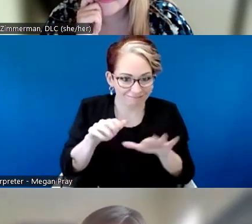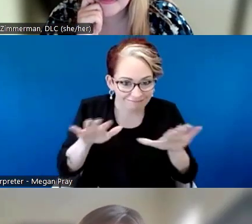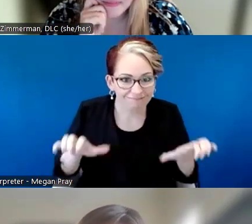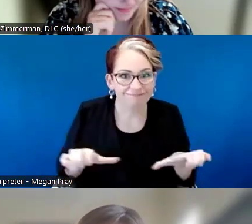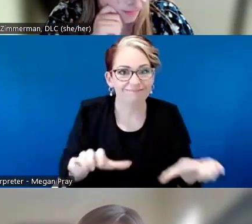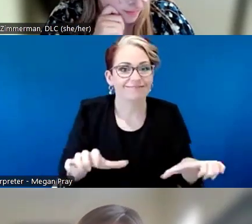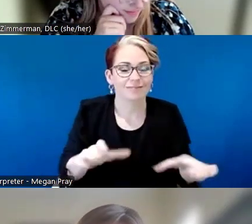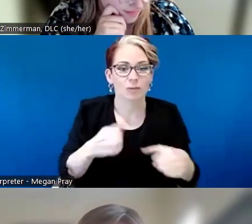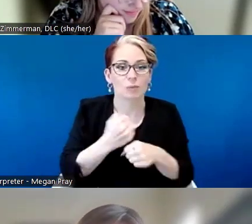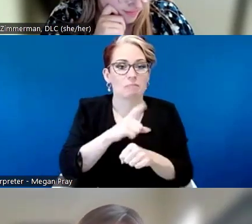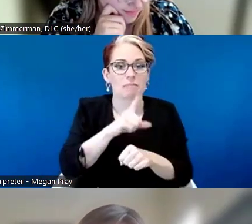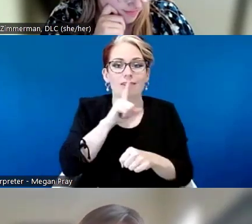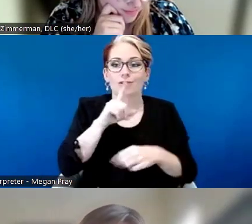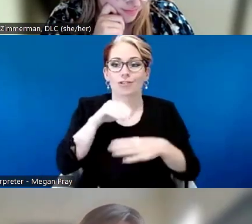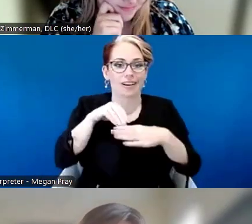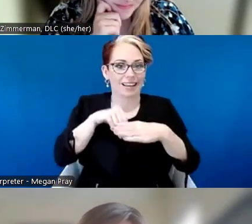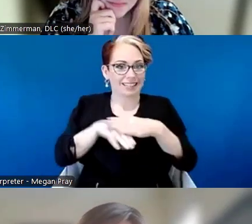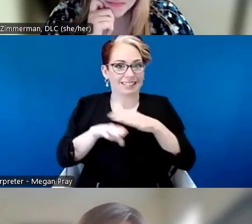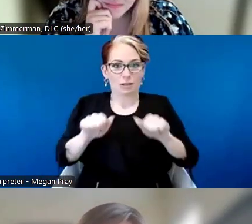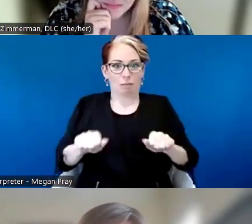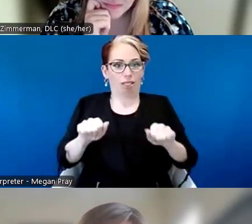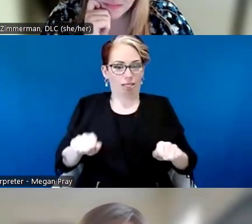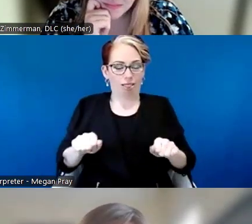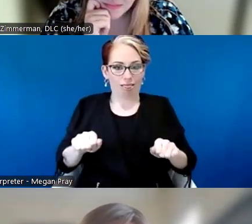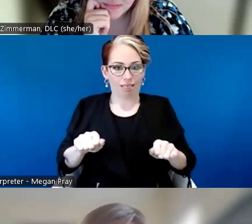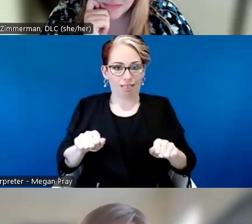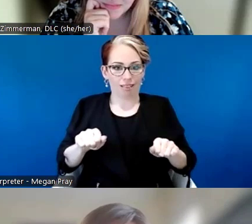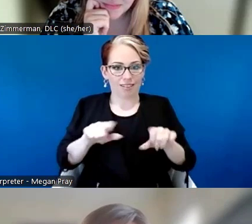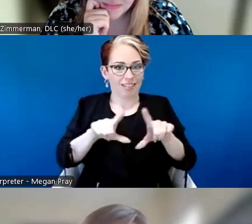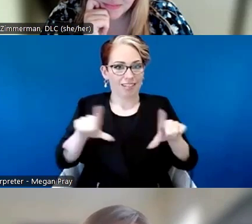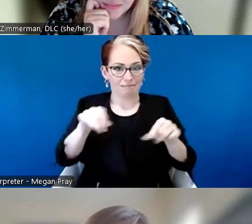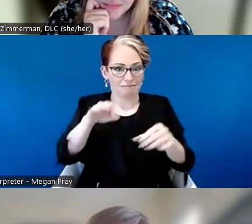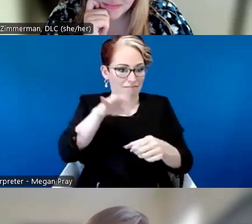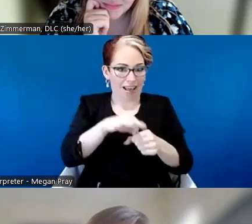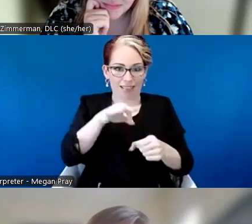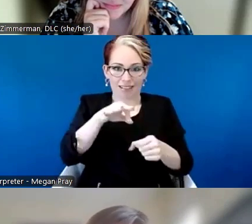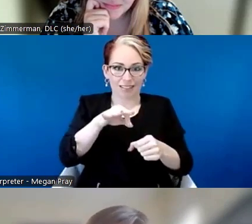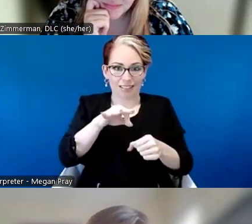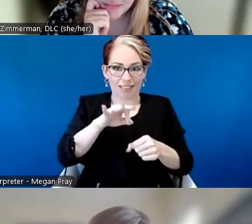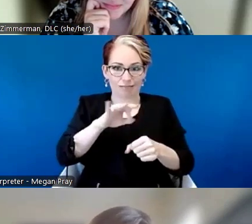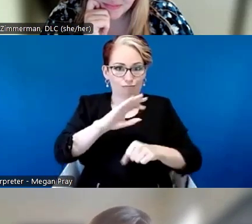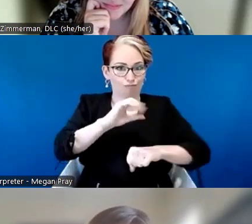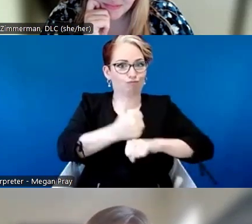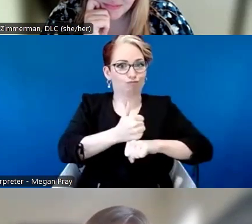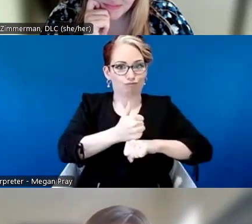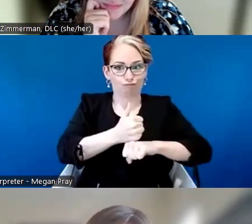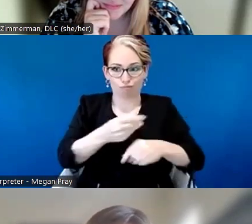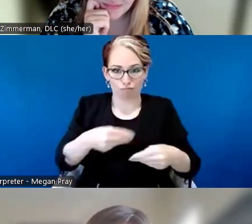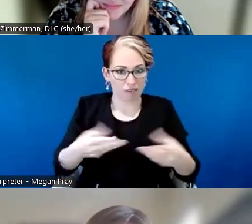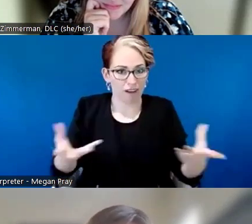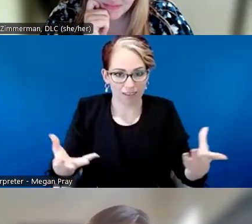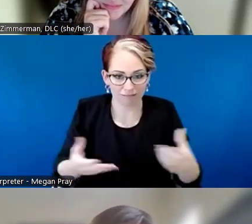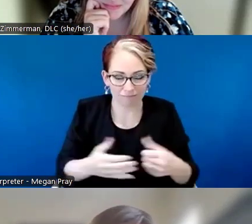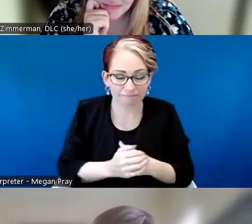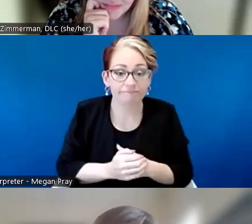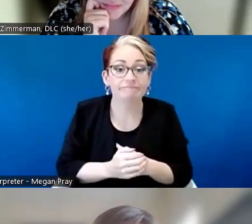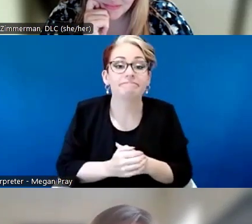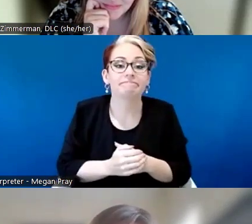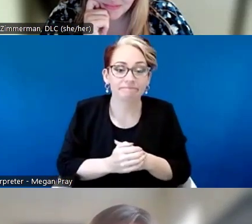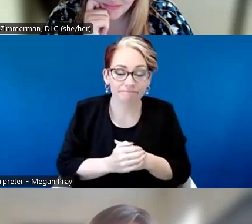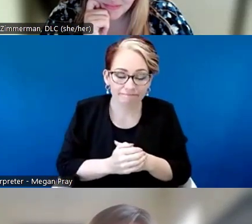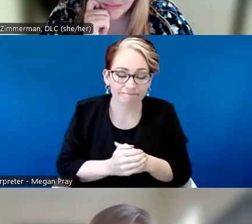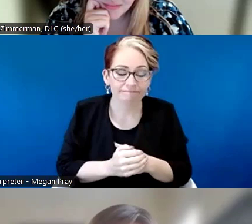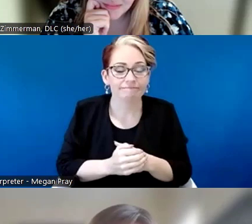accessible ballot marking procedures that the law incorporated. So DLC, representing